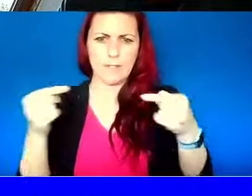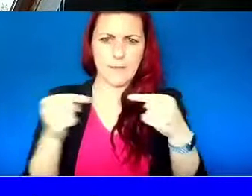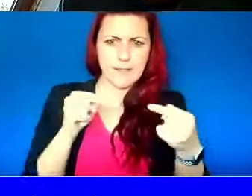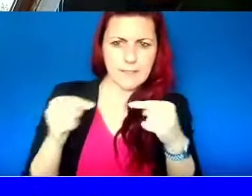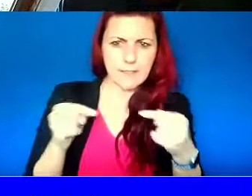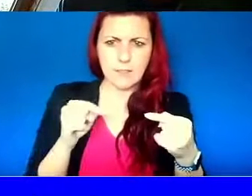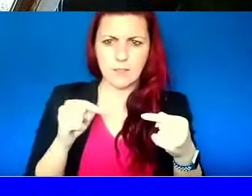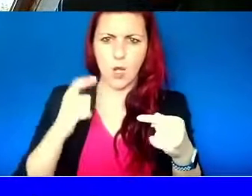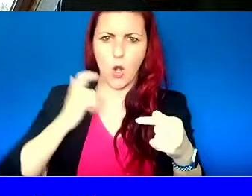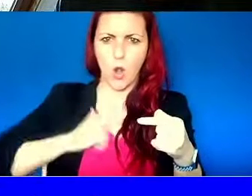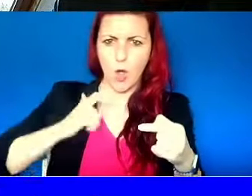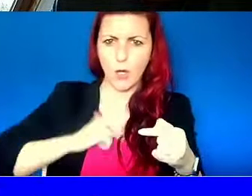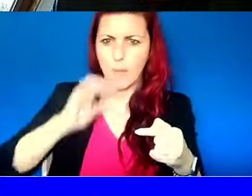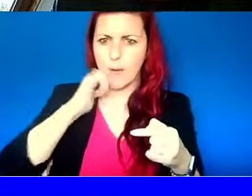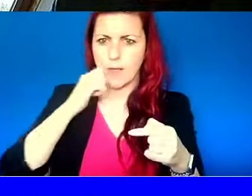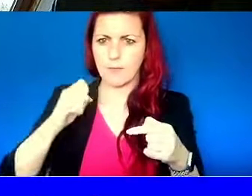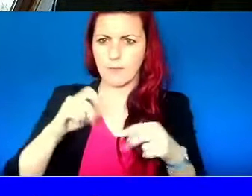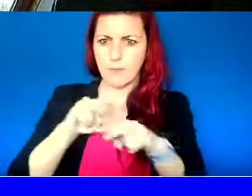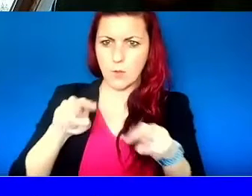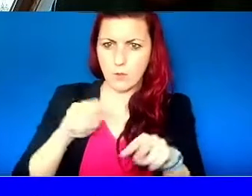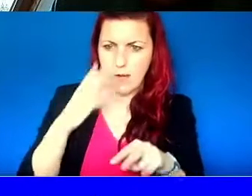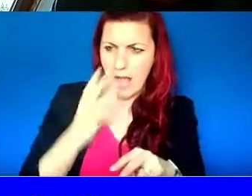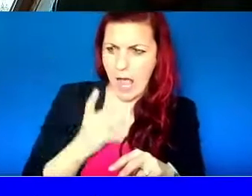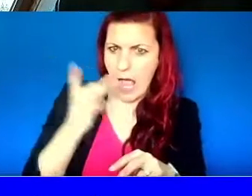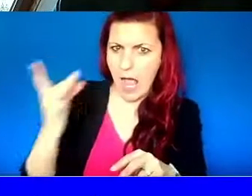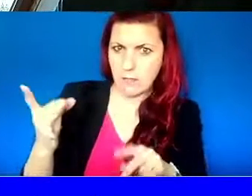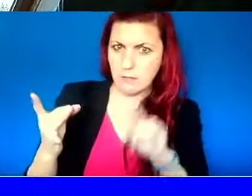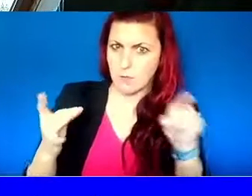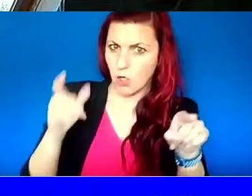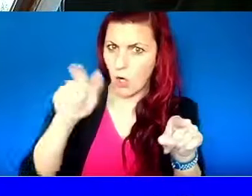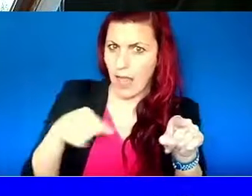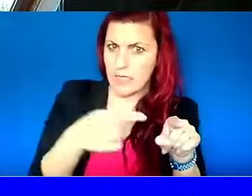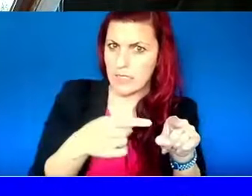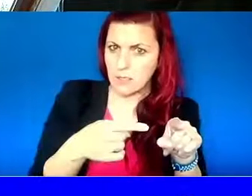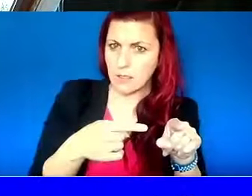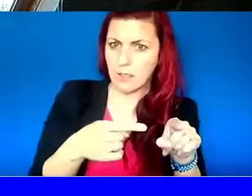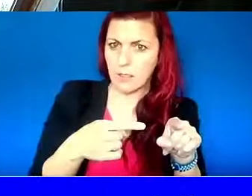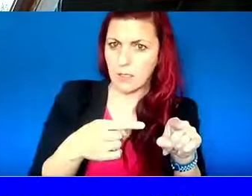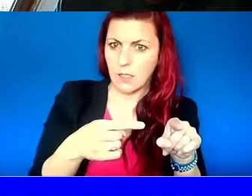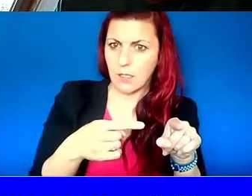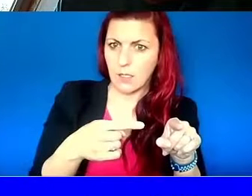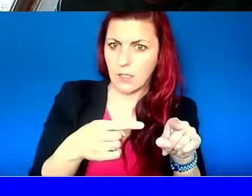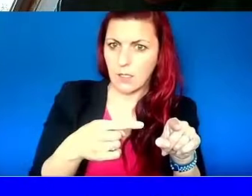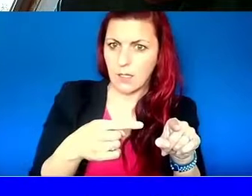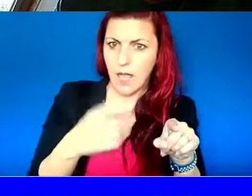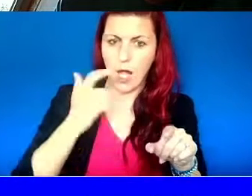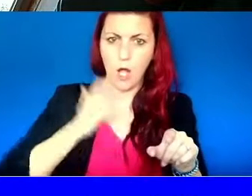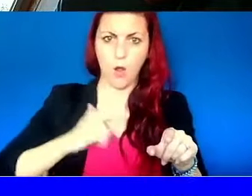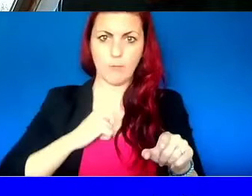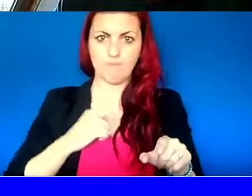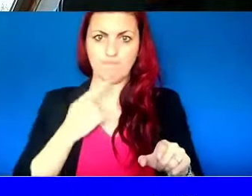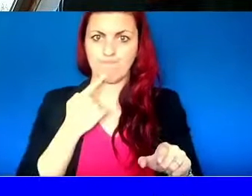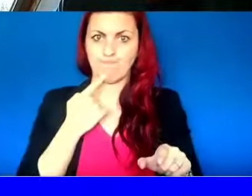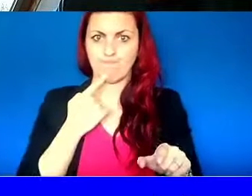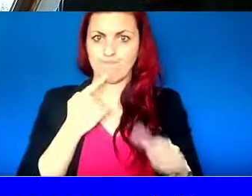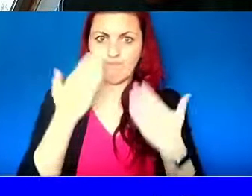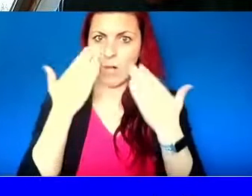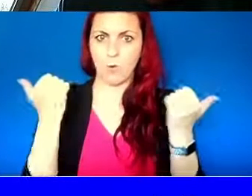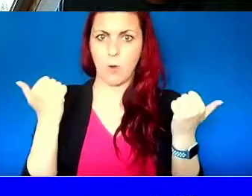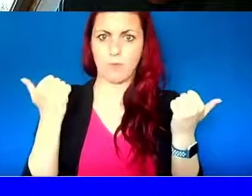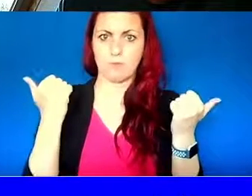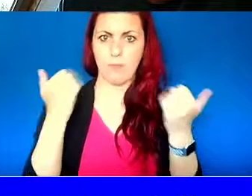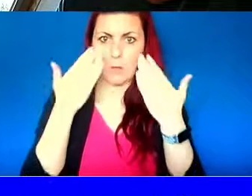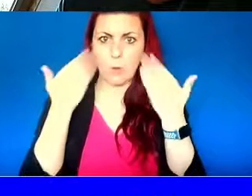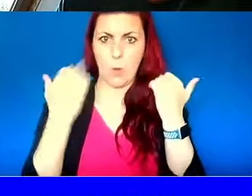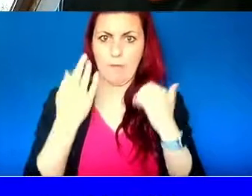on another video screen, to ask if this was indeed their client. And the lawyer did not know. He did not know if